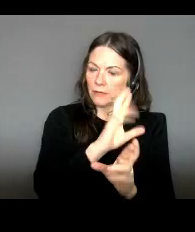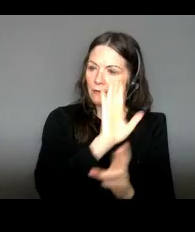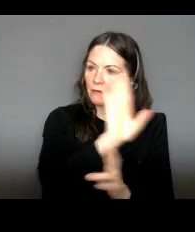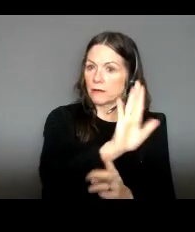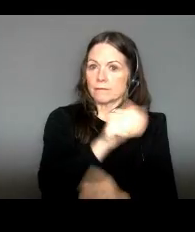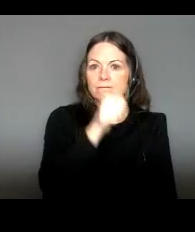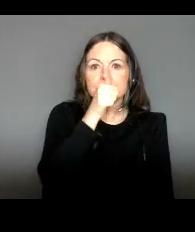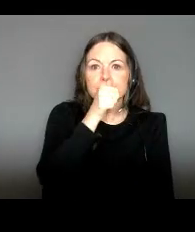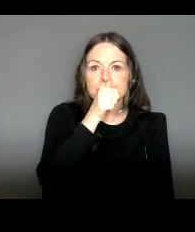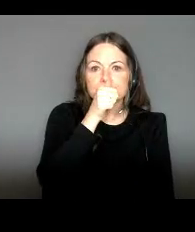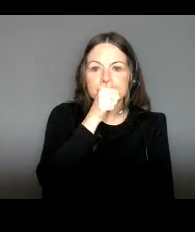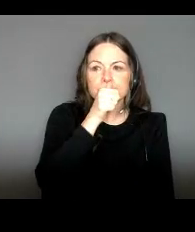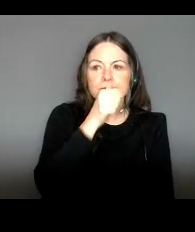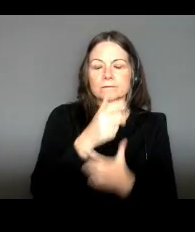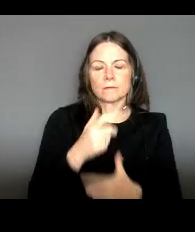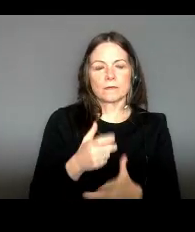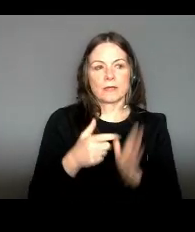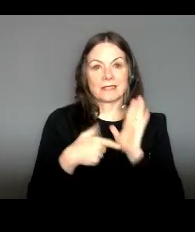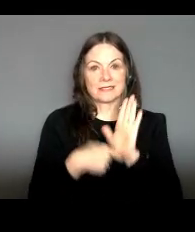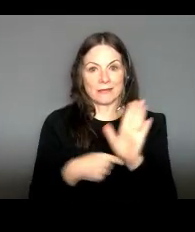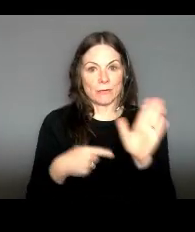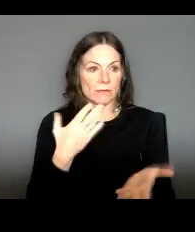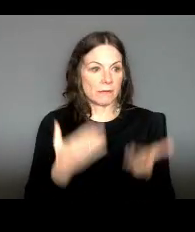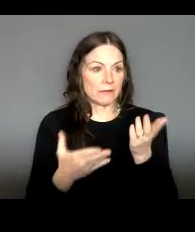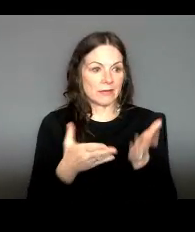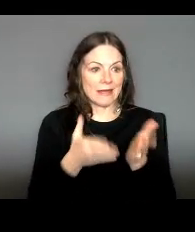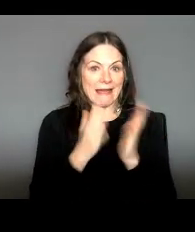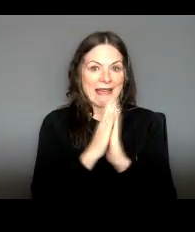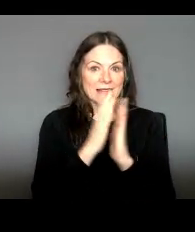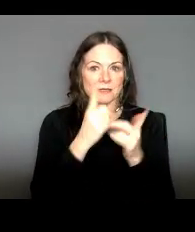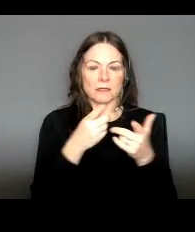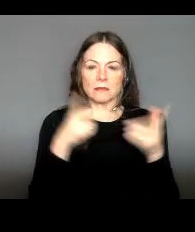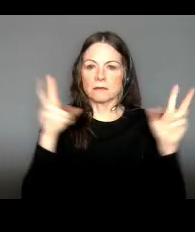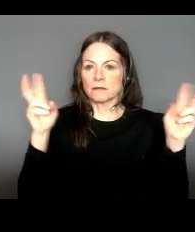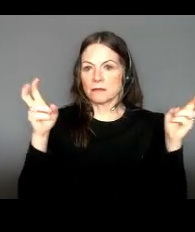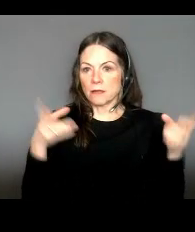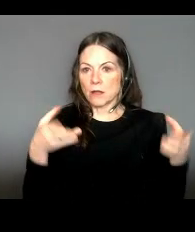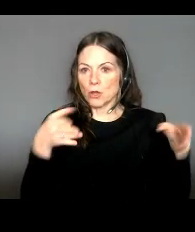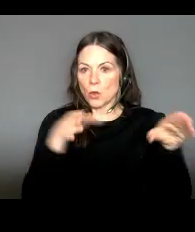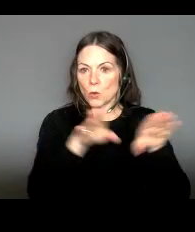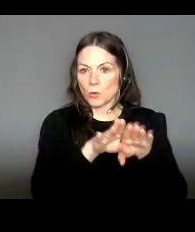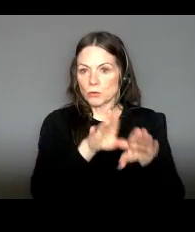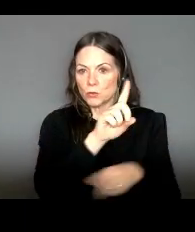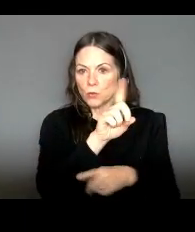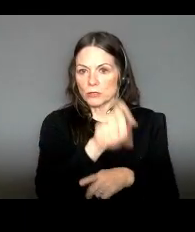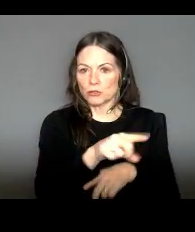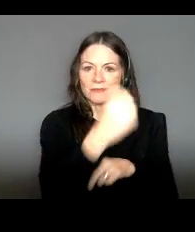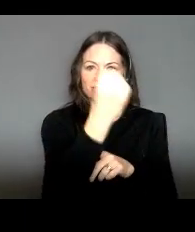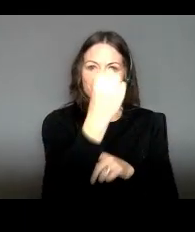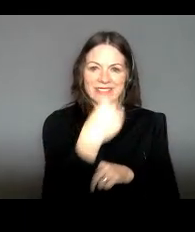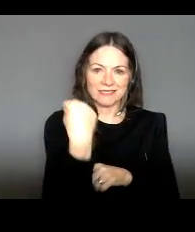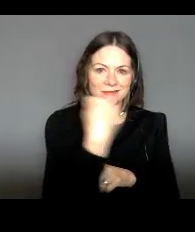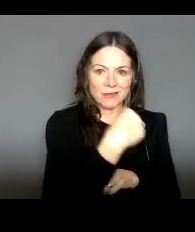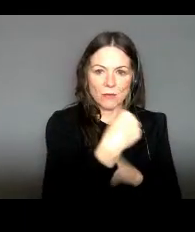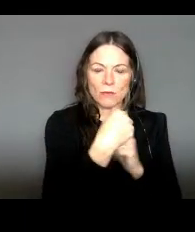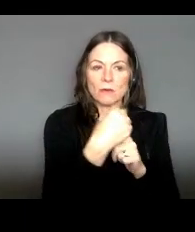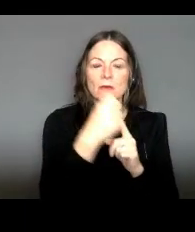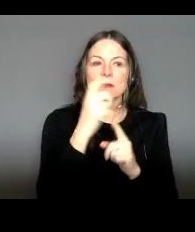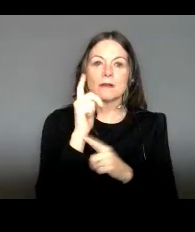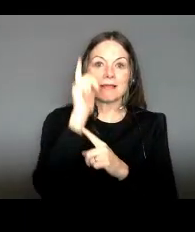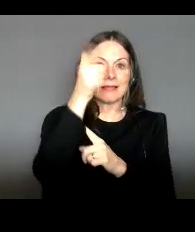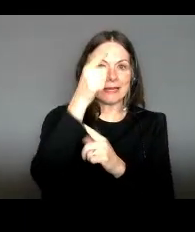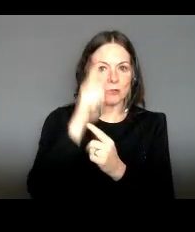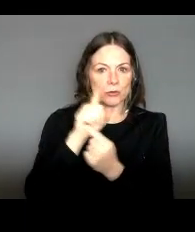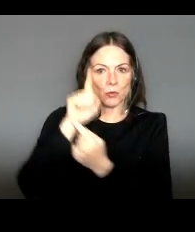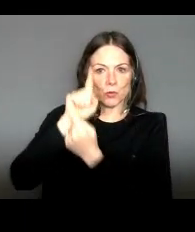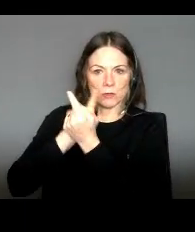to want to ask some closed questions and leave more detailed discussions to a one-on-one meeting. You need to build up